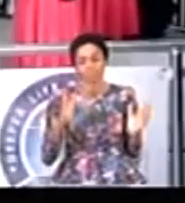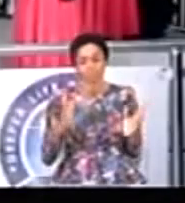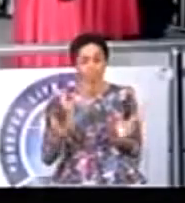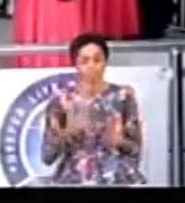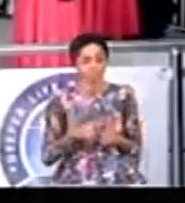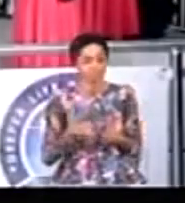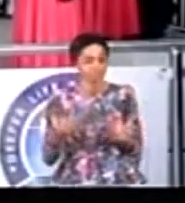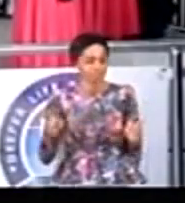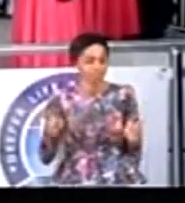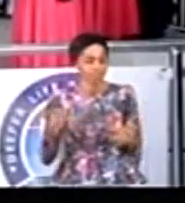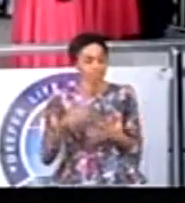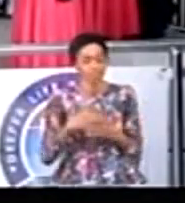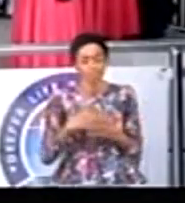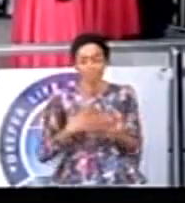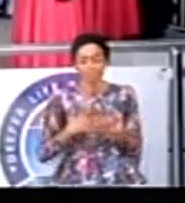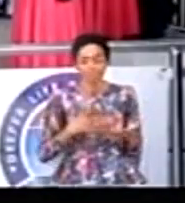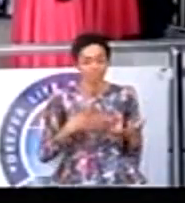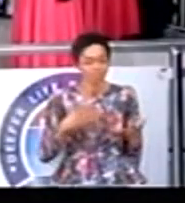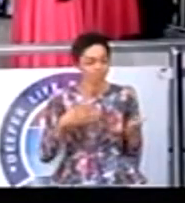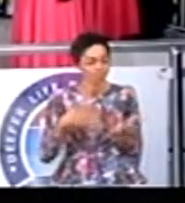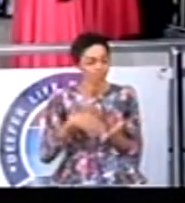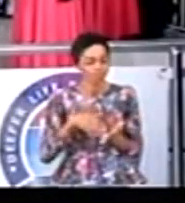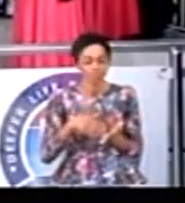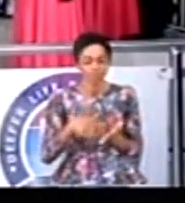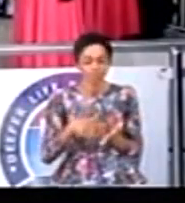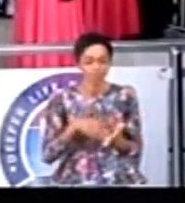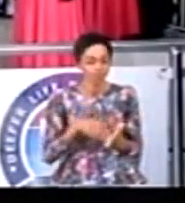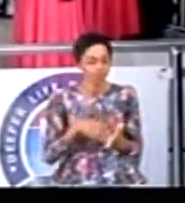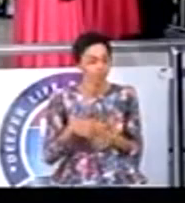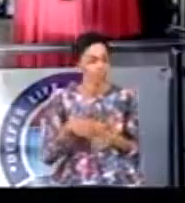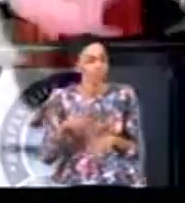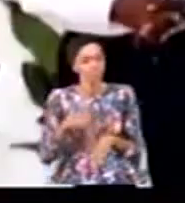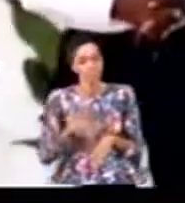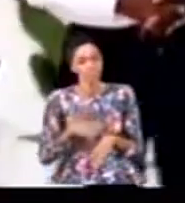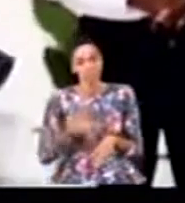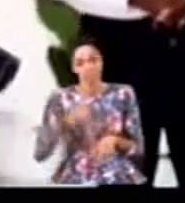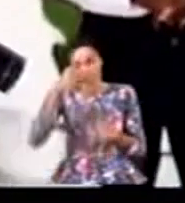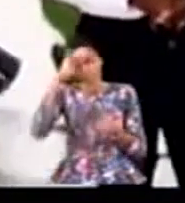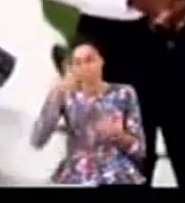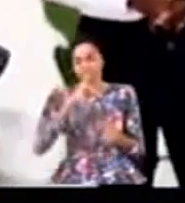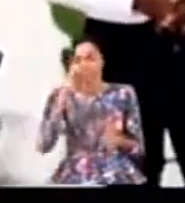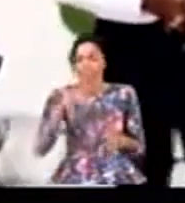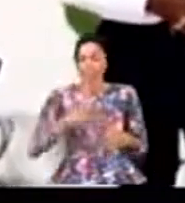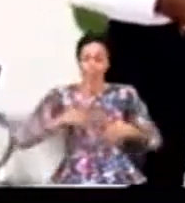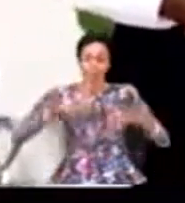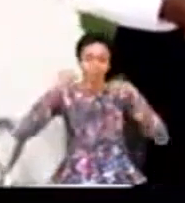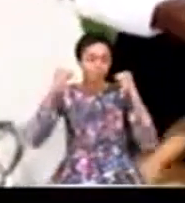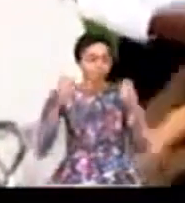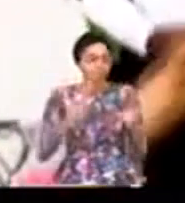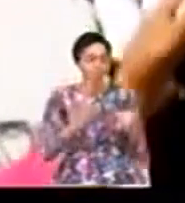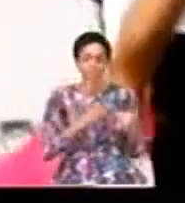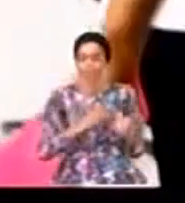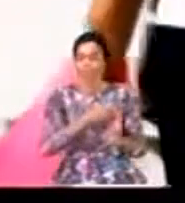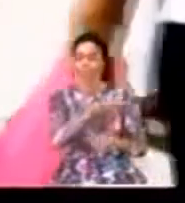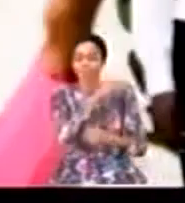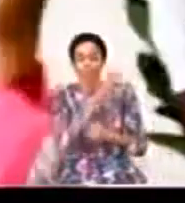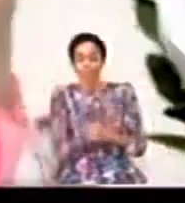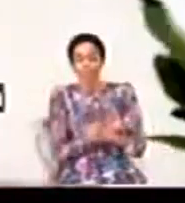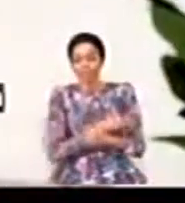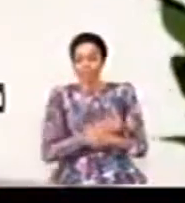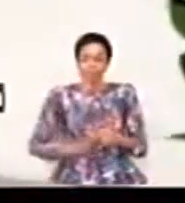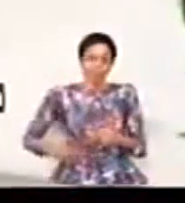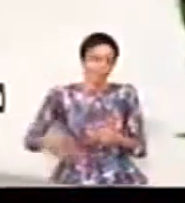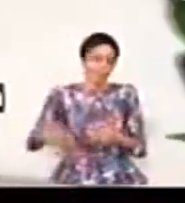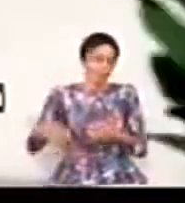gone. But in my darkest heart is my strong and mighty